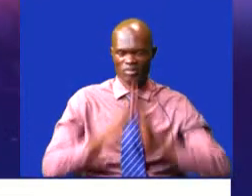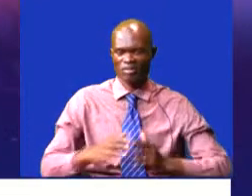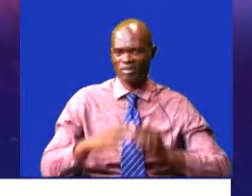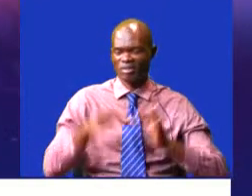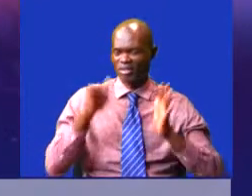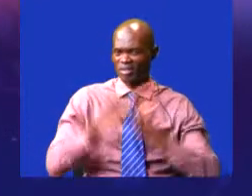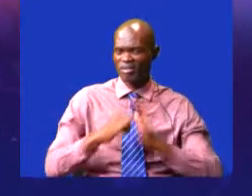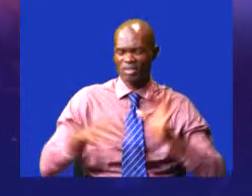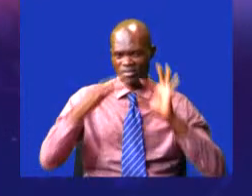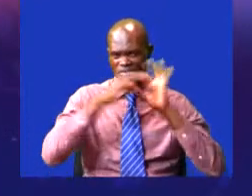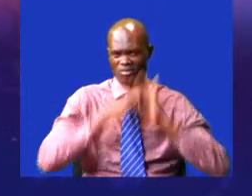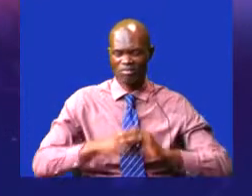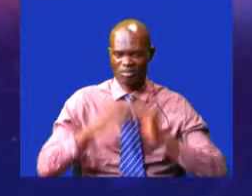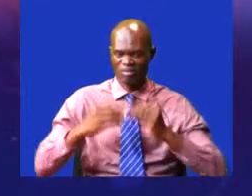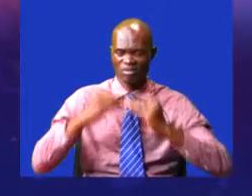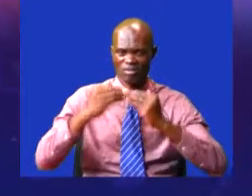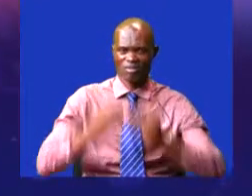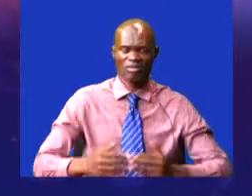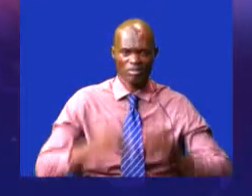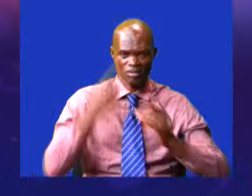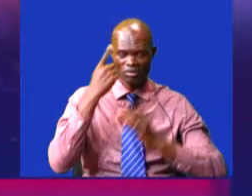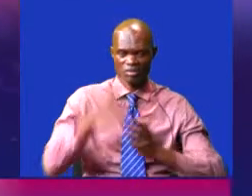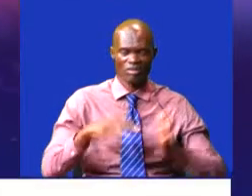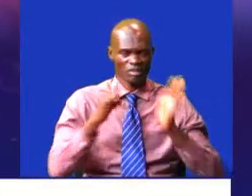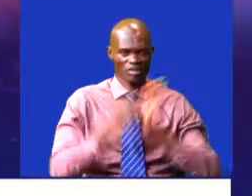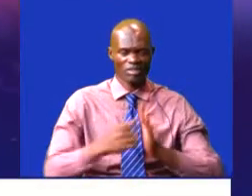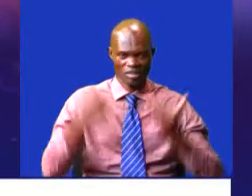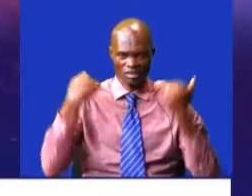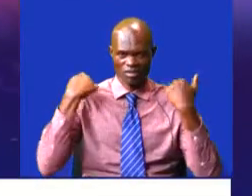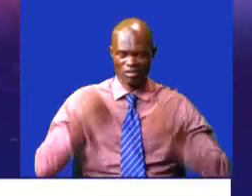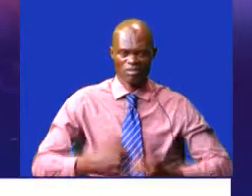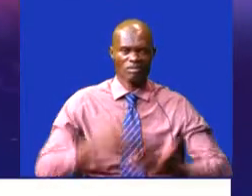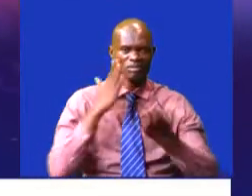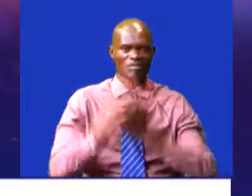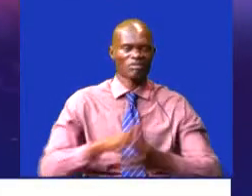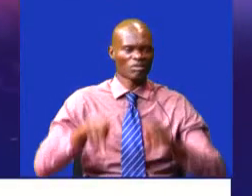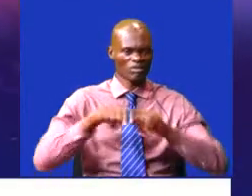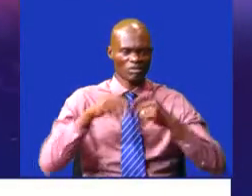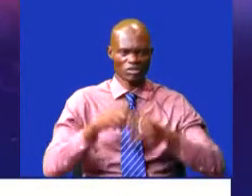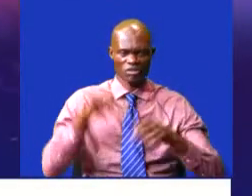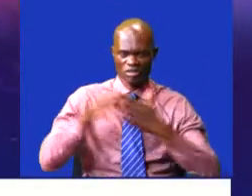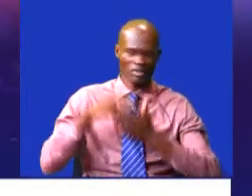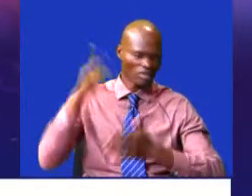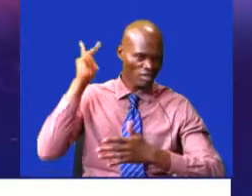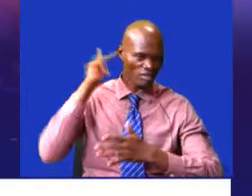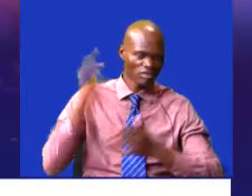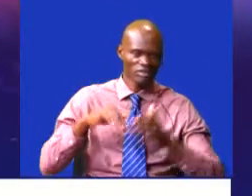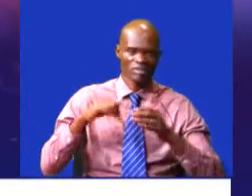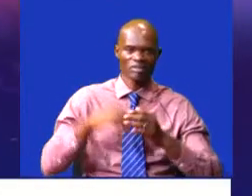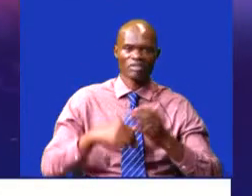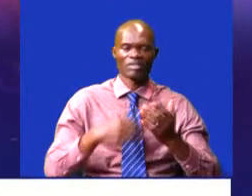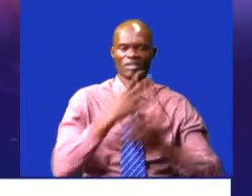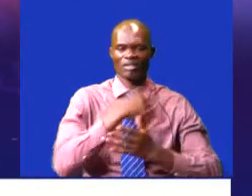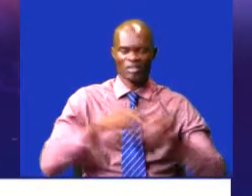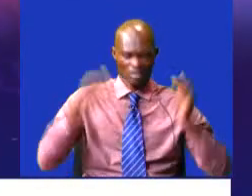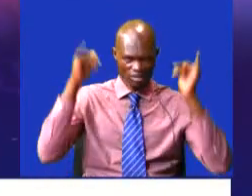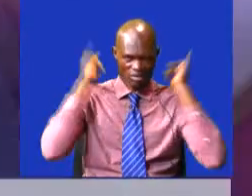weko sebedo kani ungala manyime marneno nila. Tiro magoganda okorochie county no makisi kachel kon maneno manyamira.